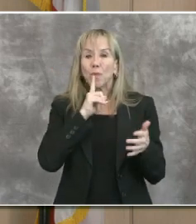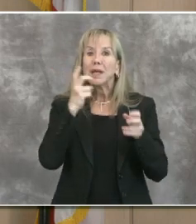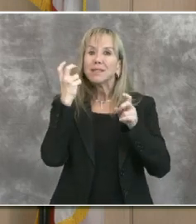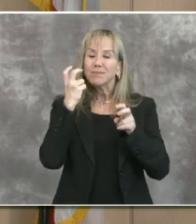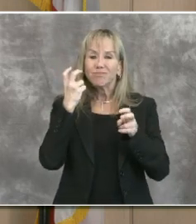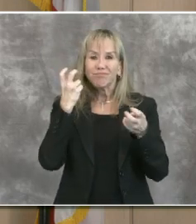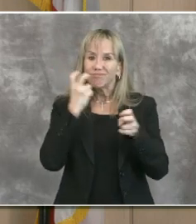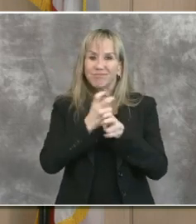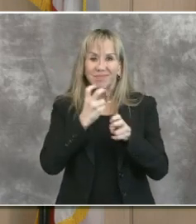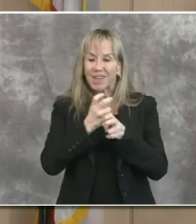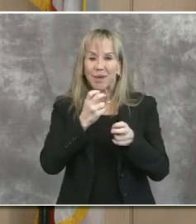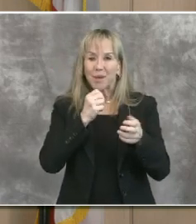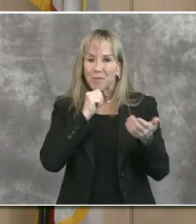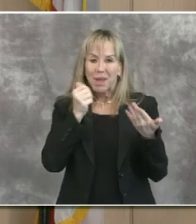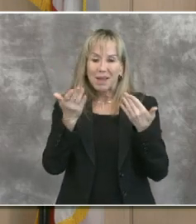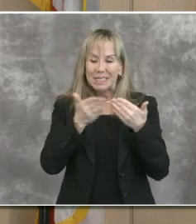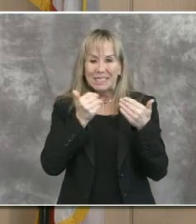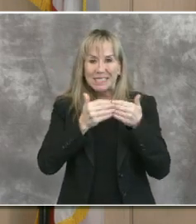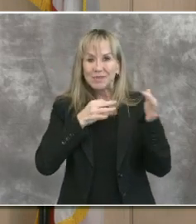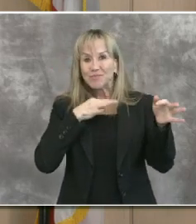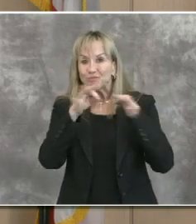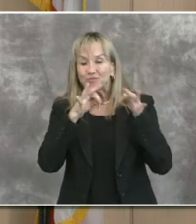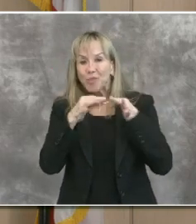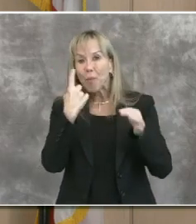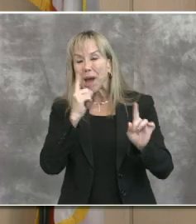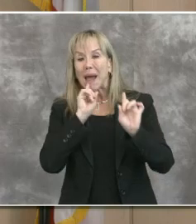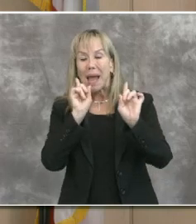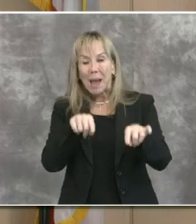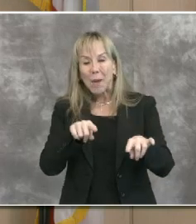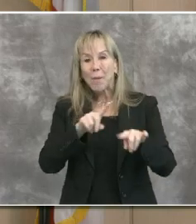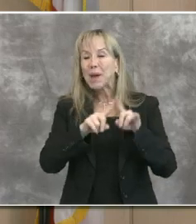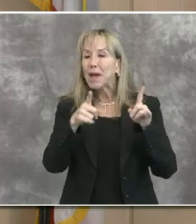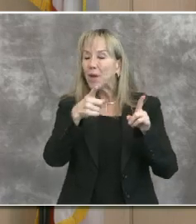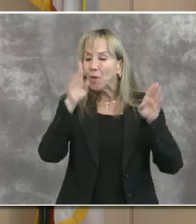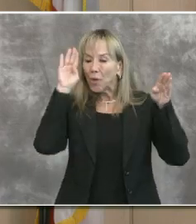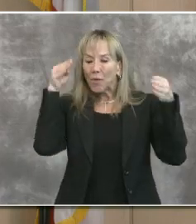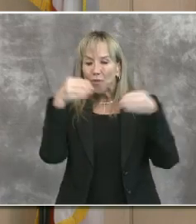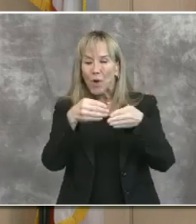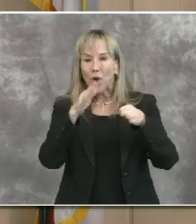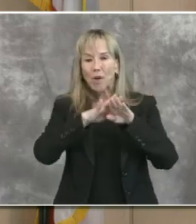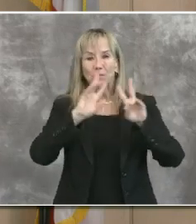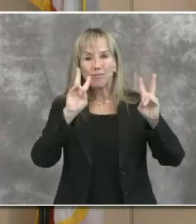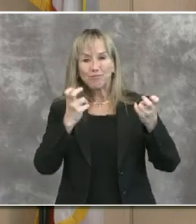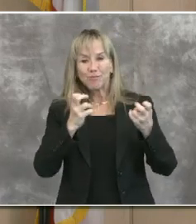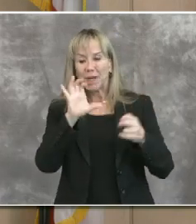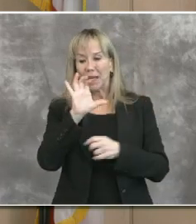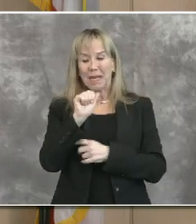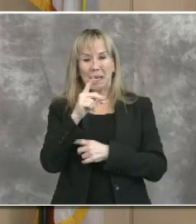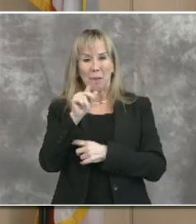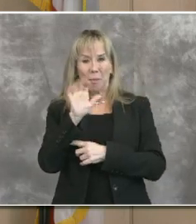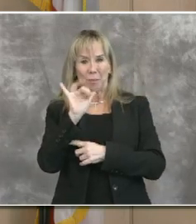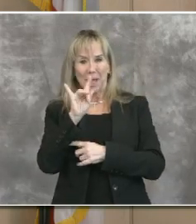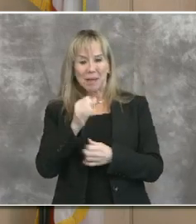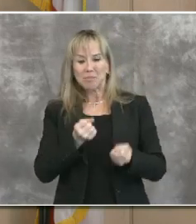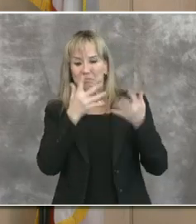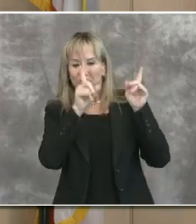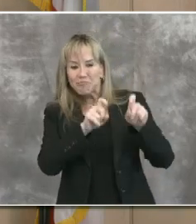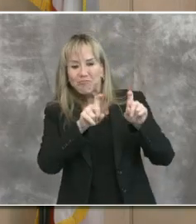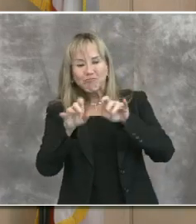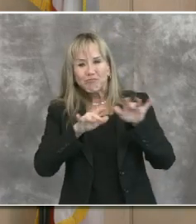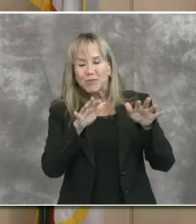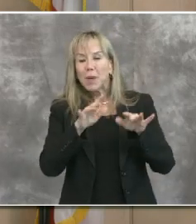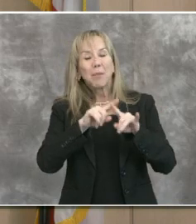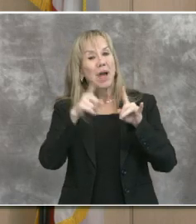of explanations, and you're focused just on the capacity, but remember there are a lot of steps that it takes to